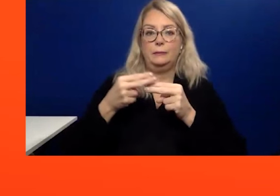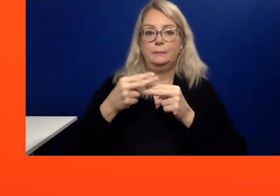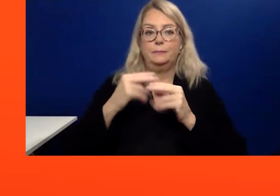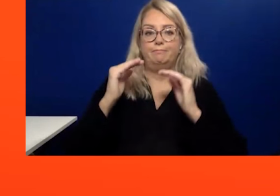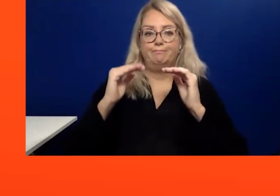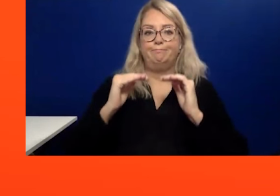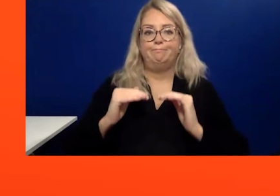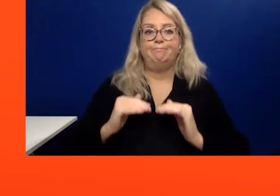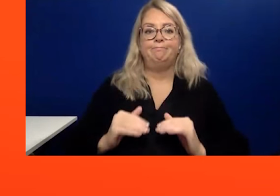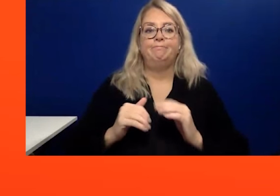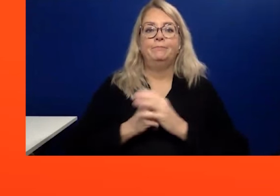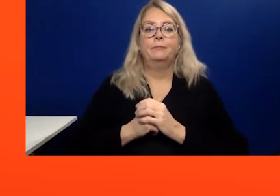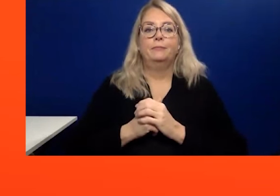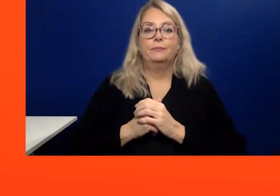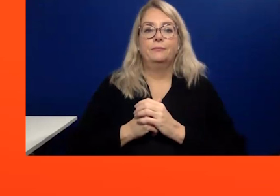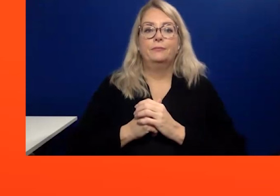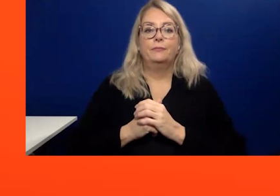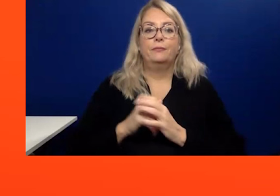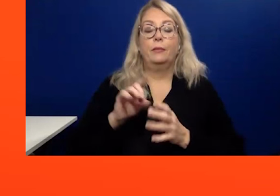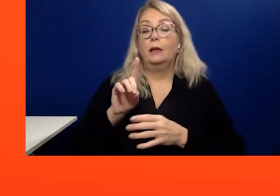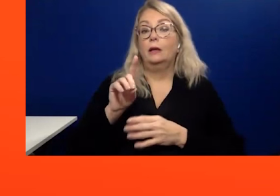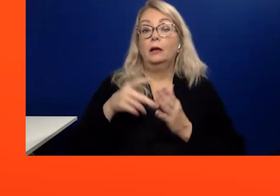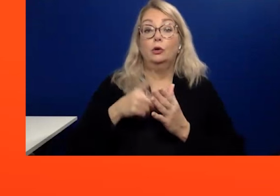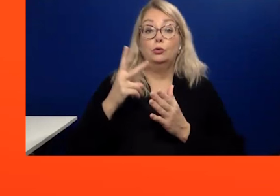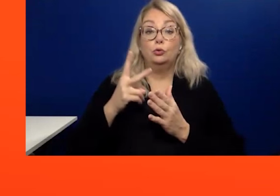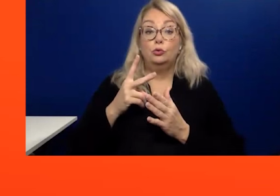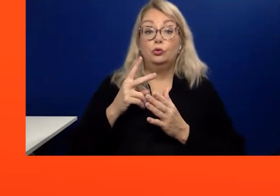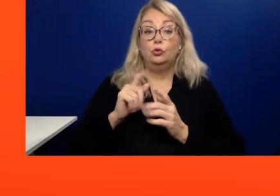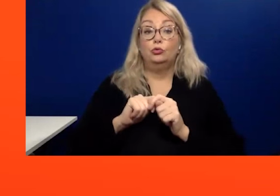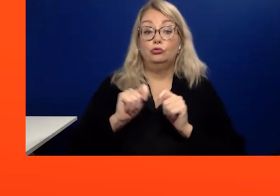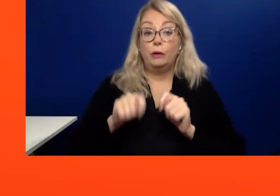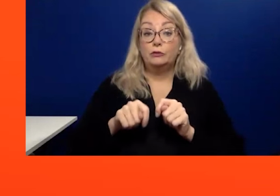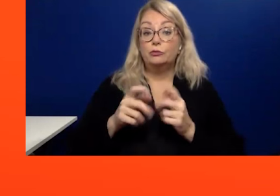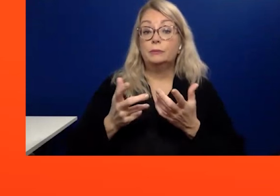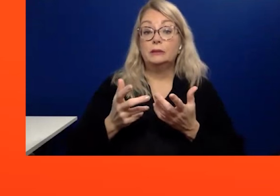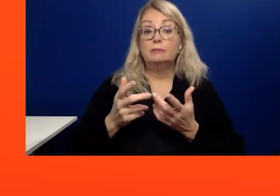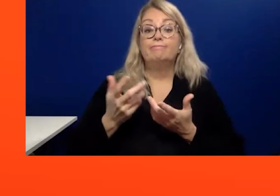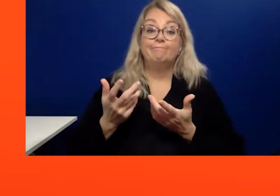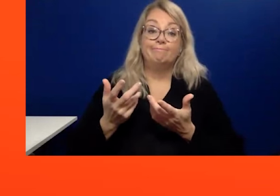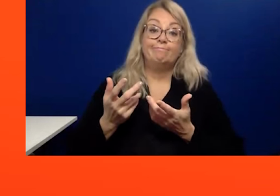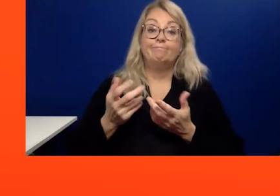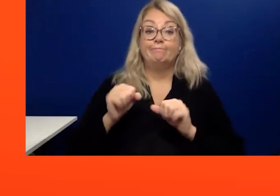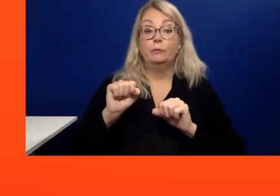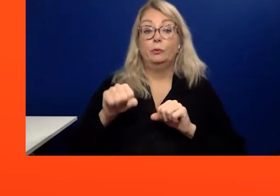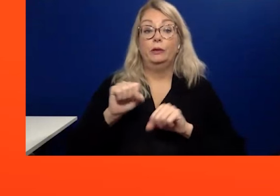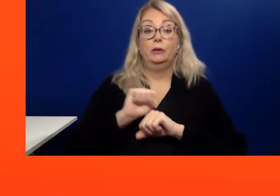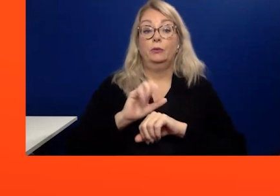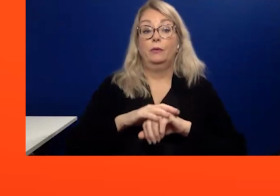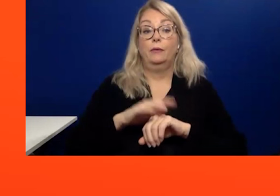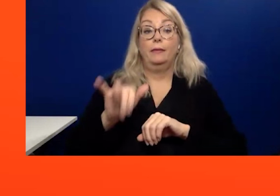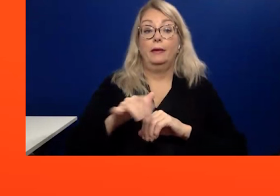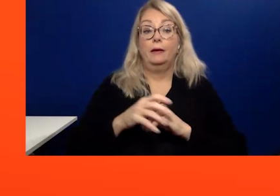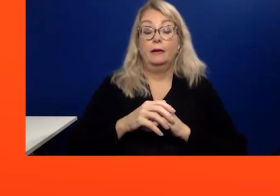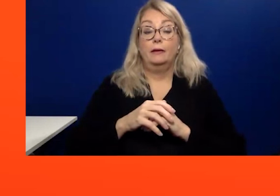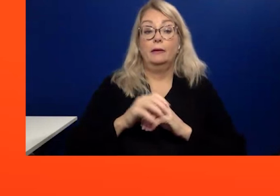transcripts most likely. So that's something we're going to have to work on. So this way